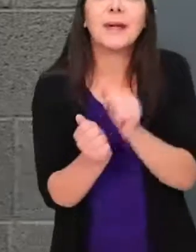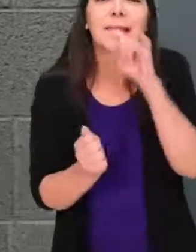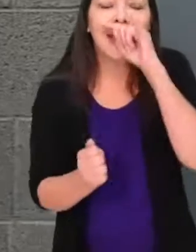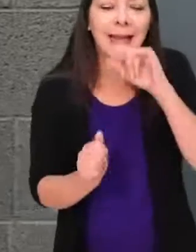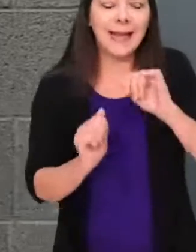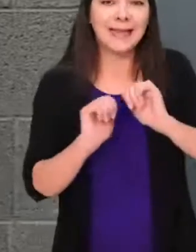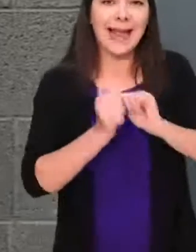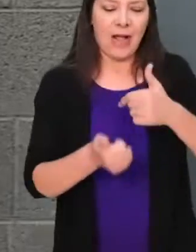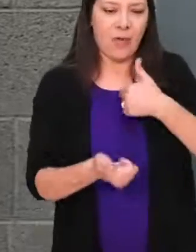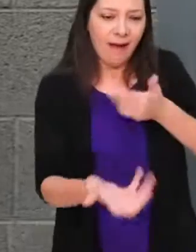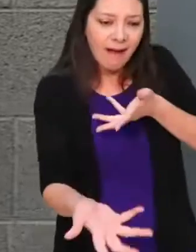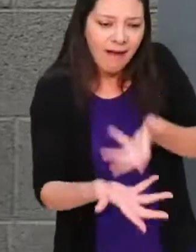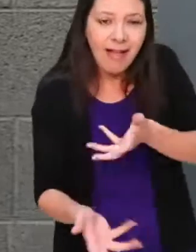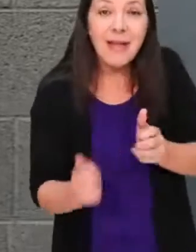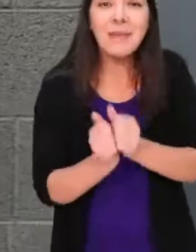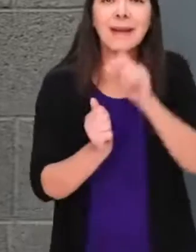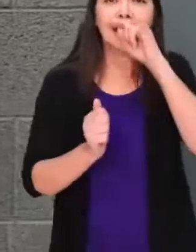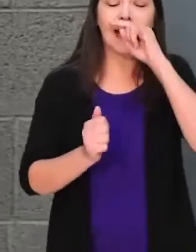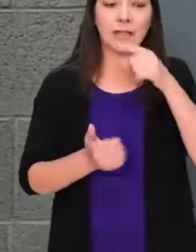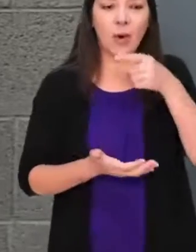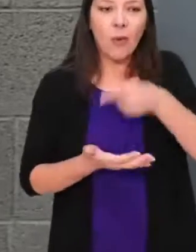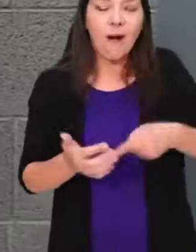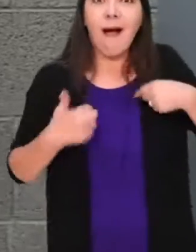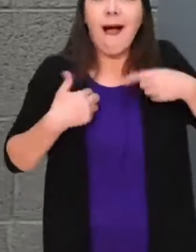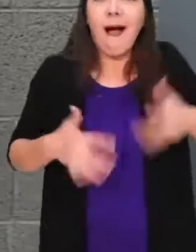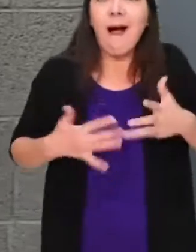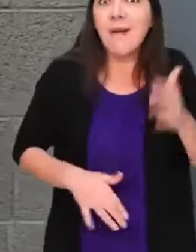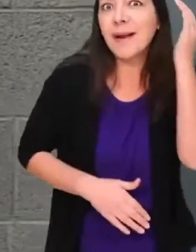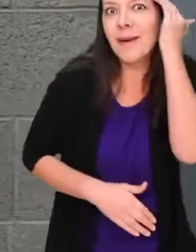things that I know about my kids.